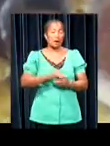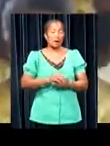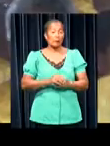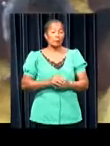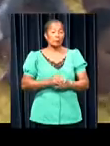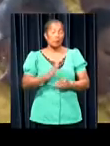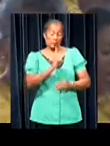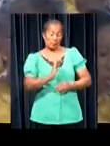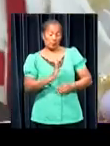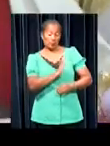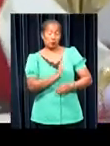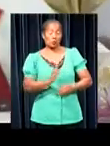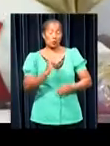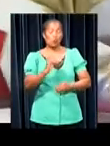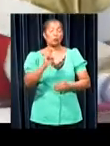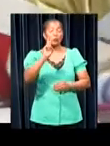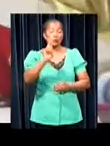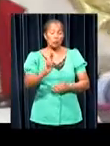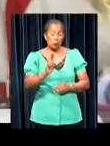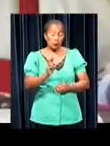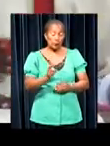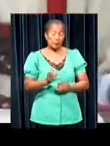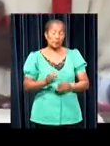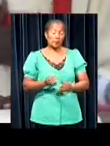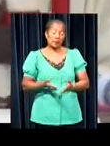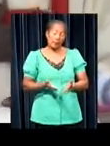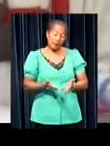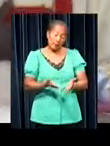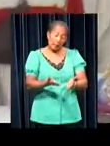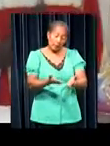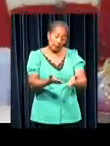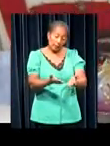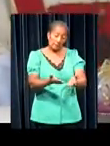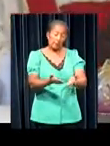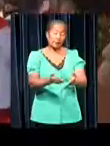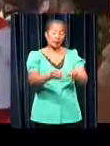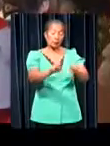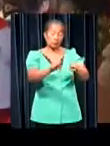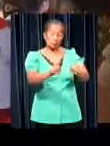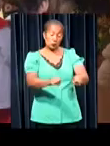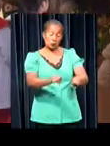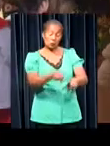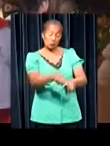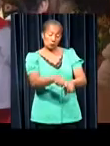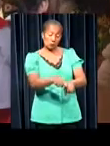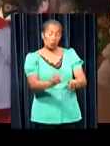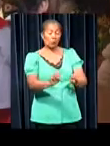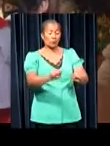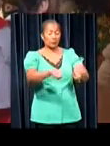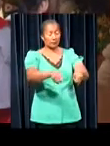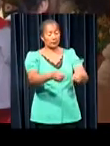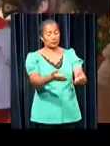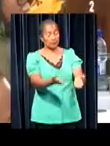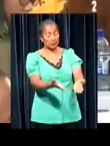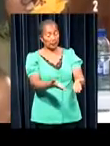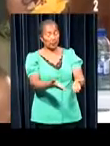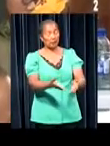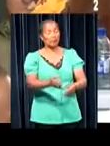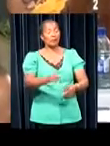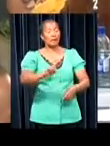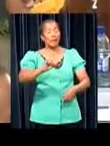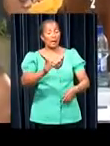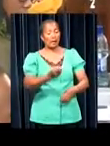head of the newly ordained bishop is anointed with the Holy Chrism. Bishop Chuni